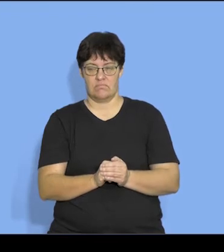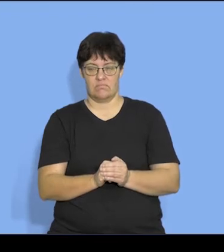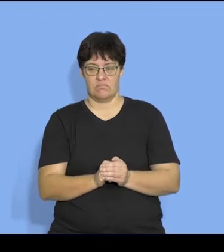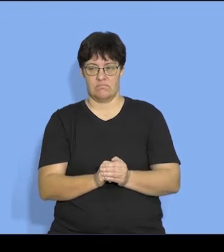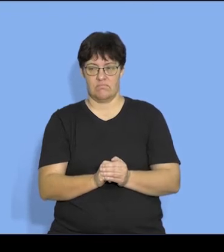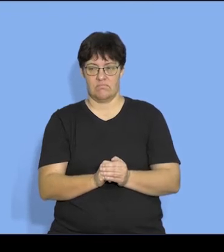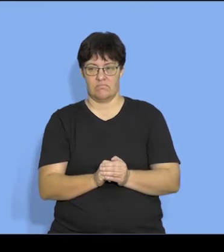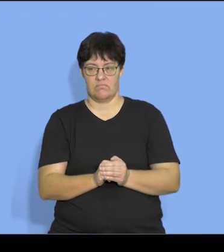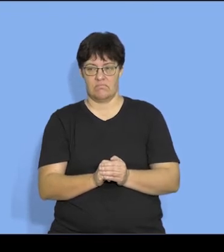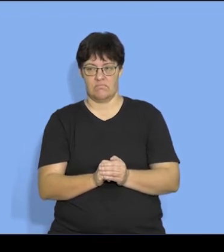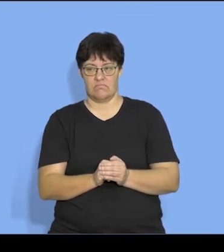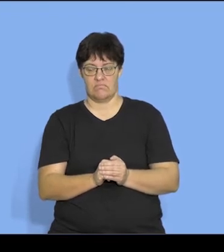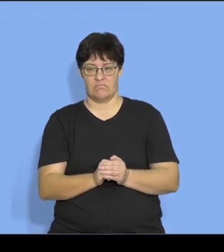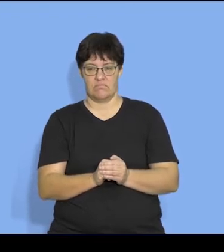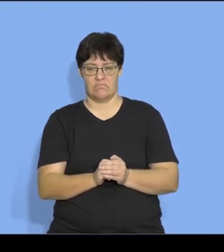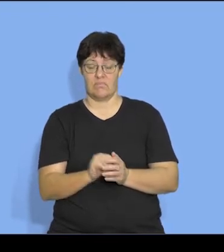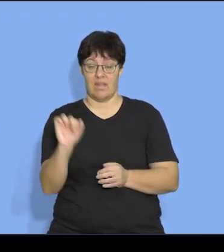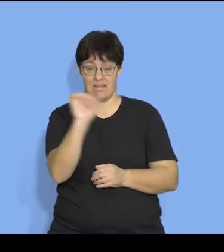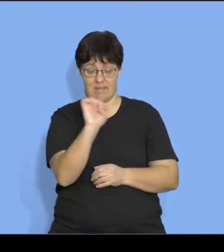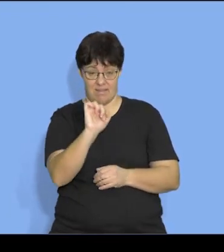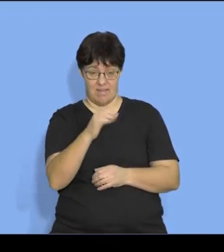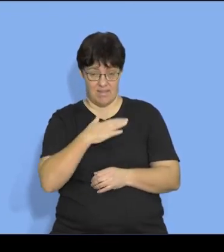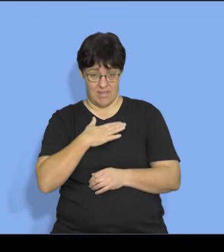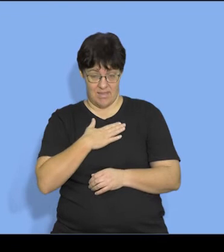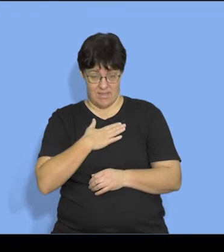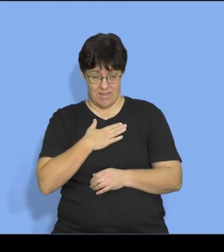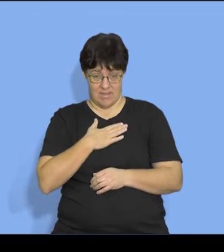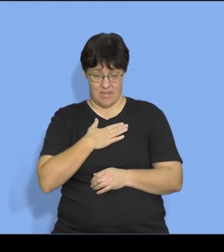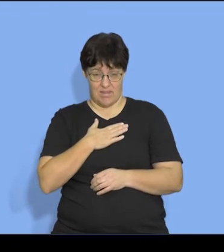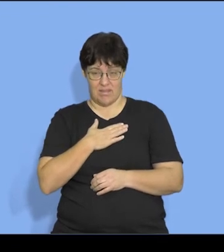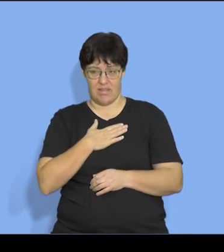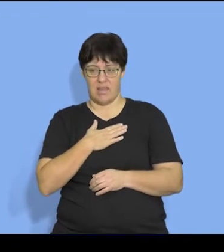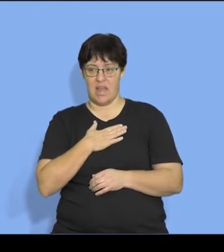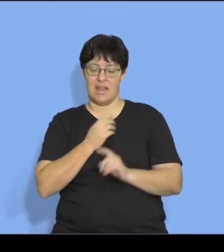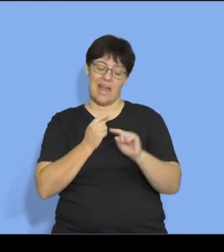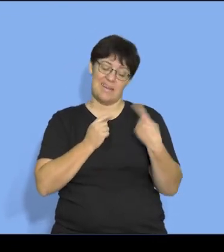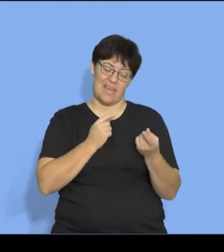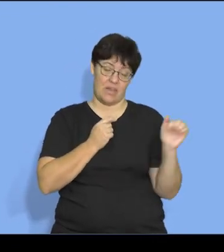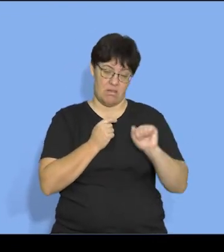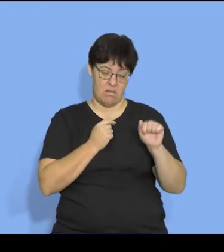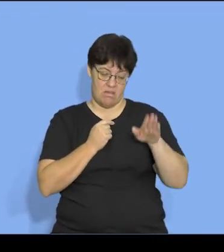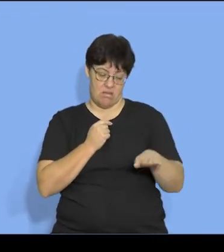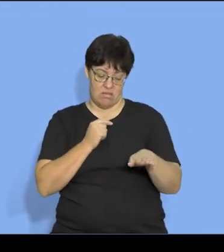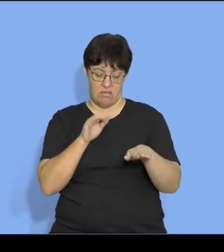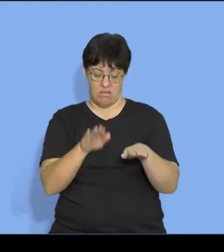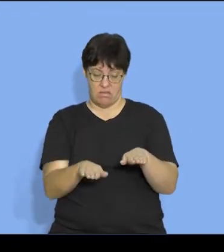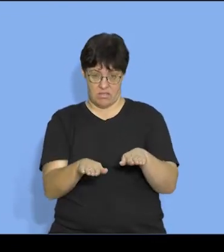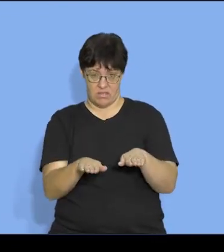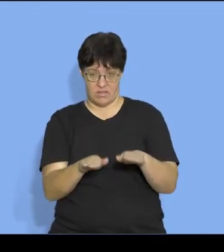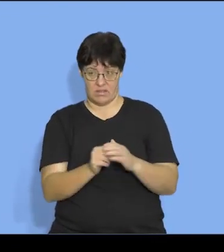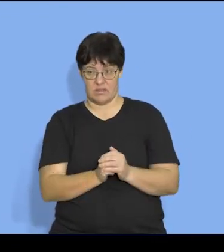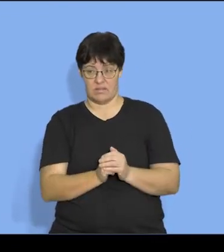I teach science for a reason. Okay, and then we have another car. These are box cars